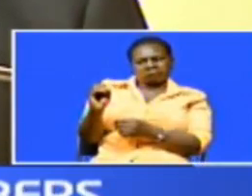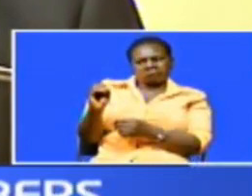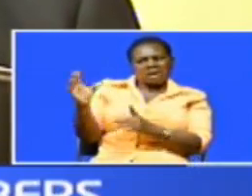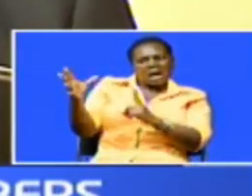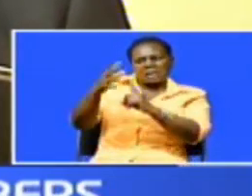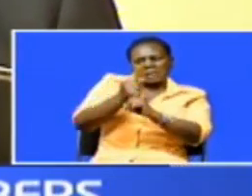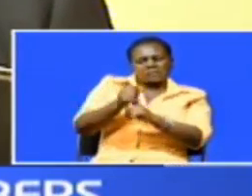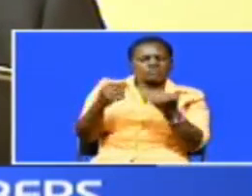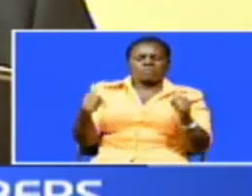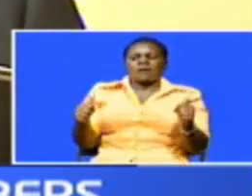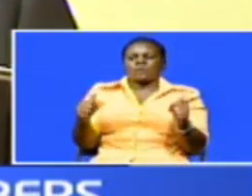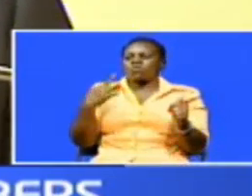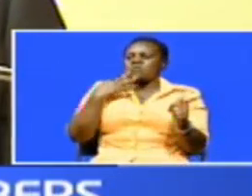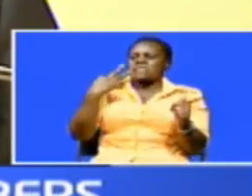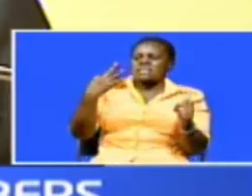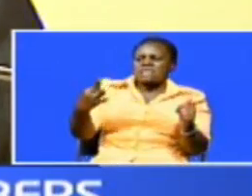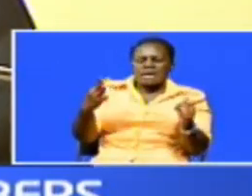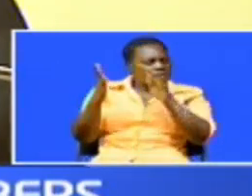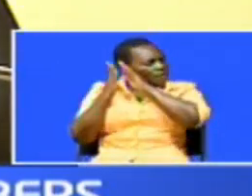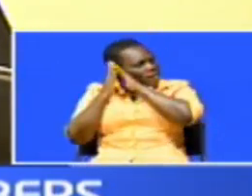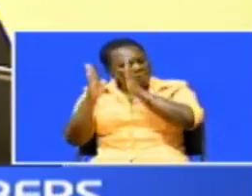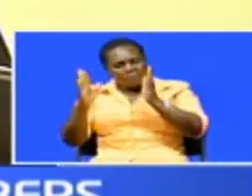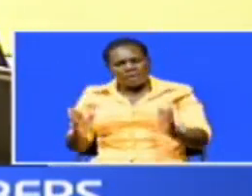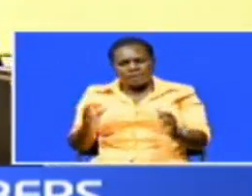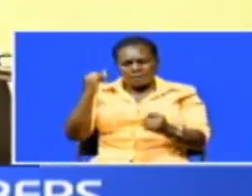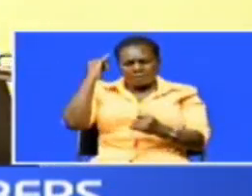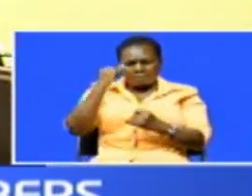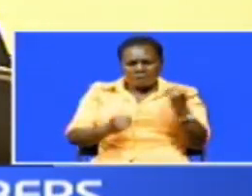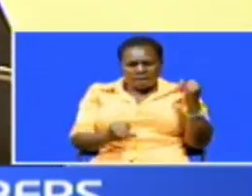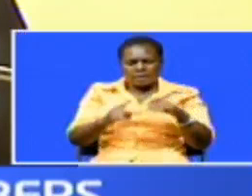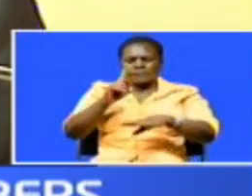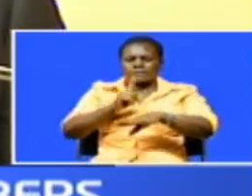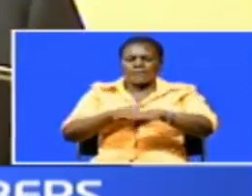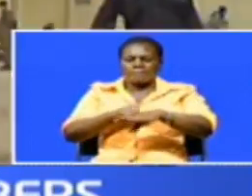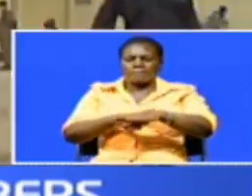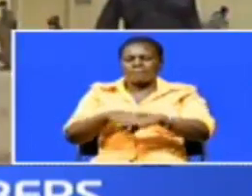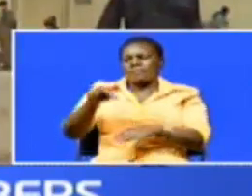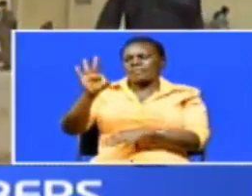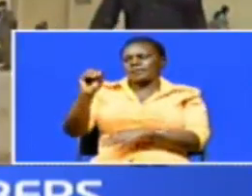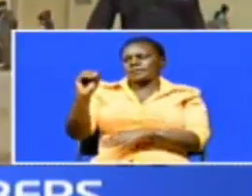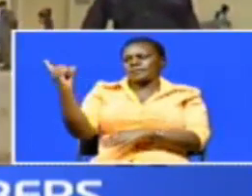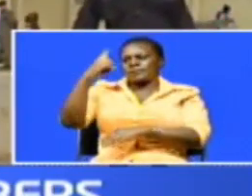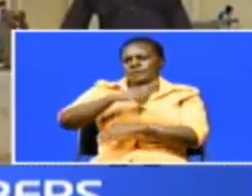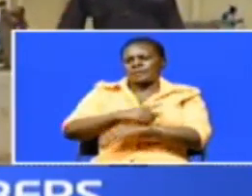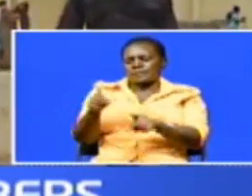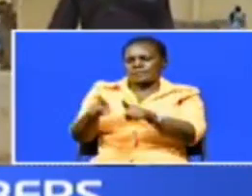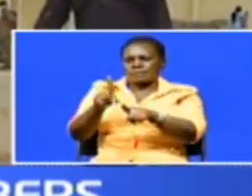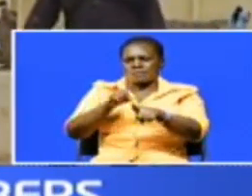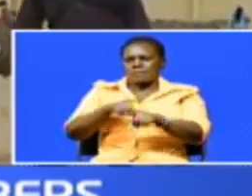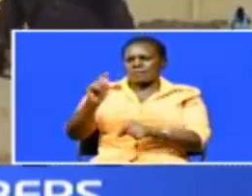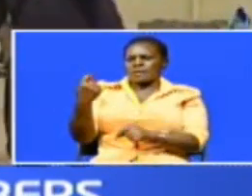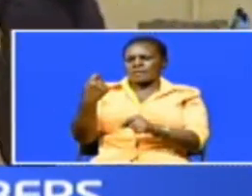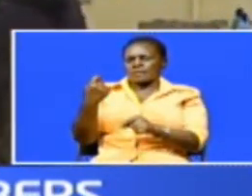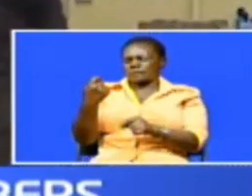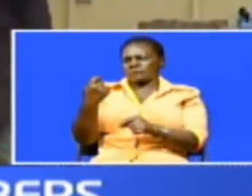towards putting in place 300 beds by the end of the stipulated period of 30 days. Meanwhile, Kenya